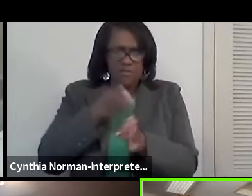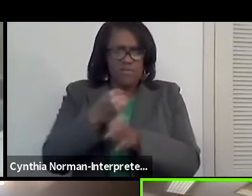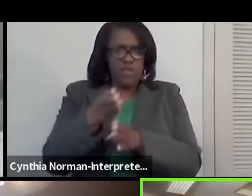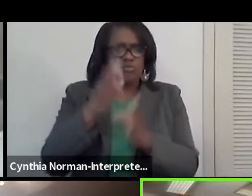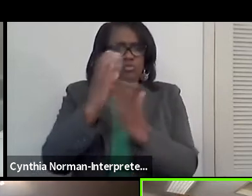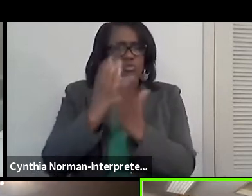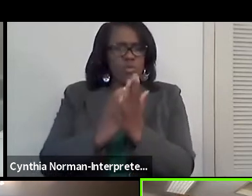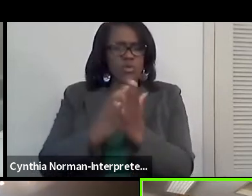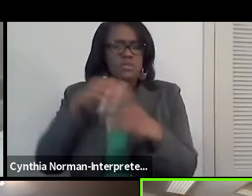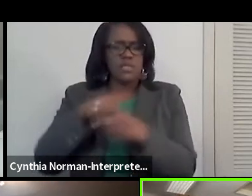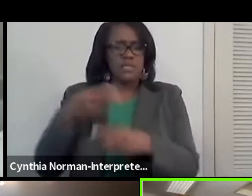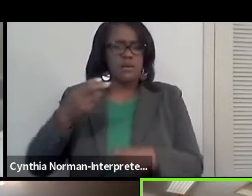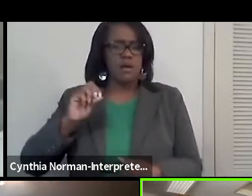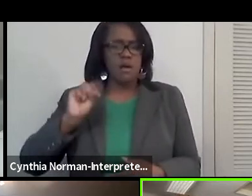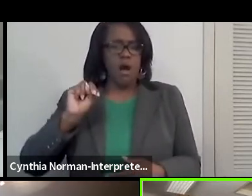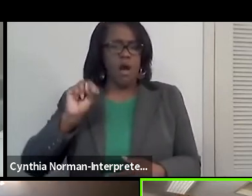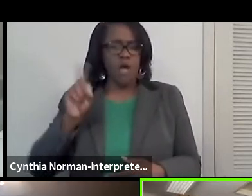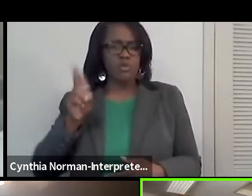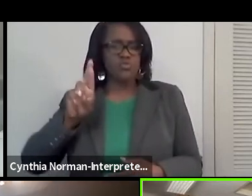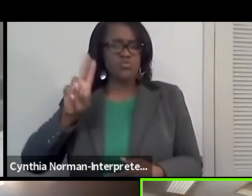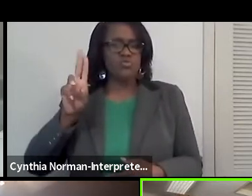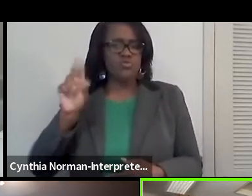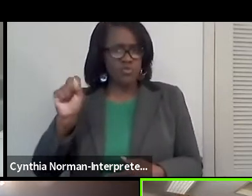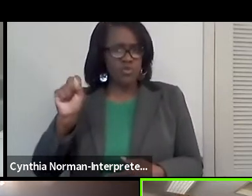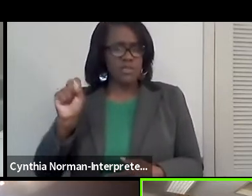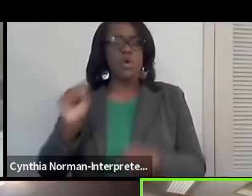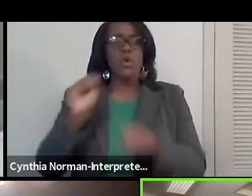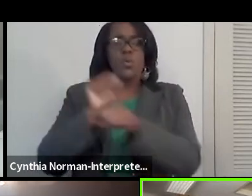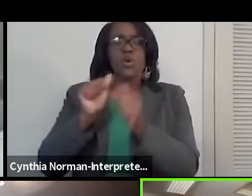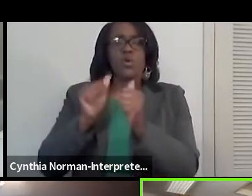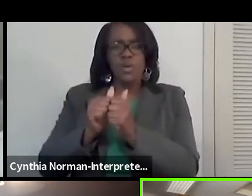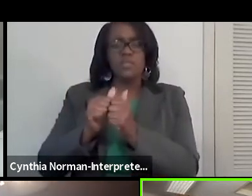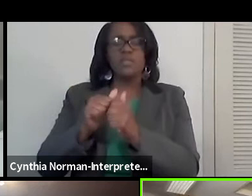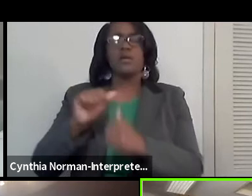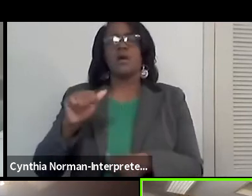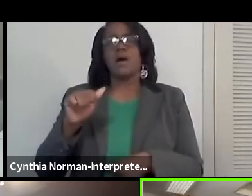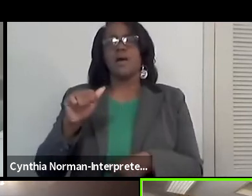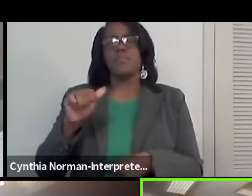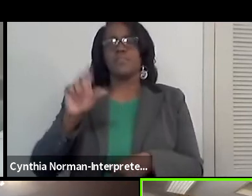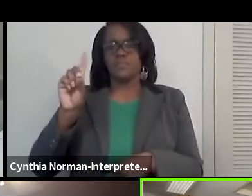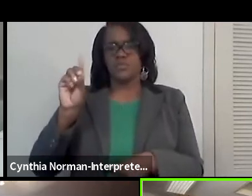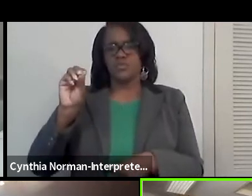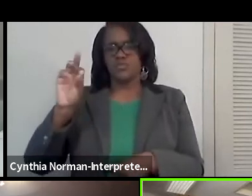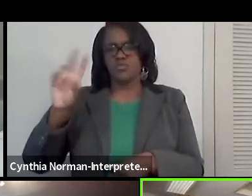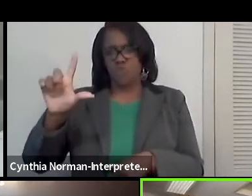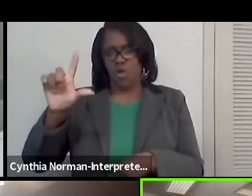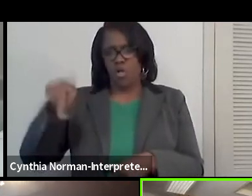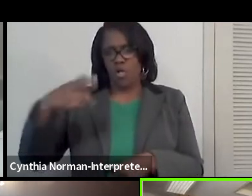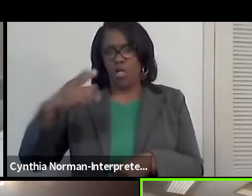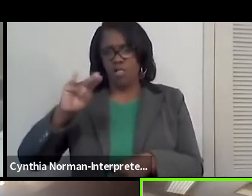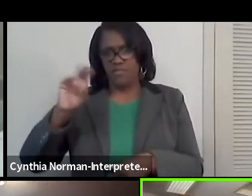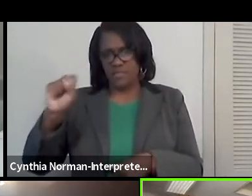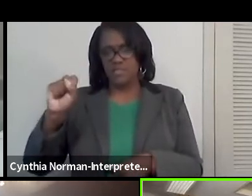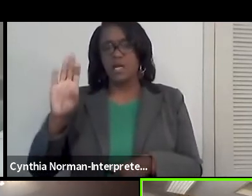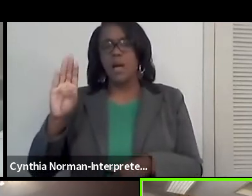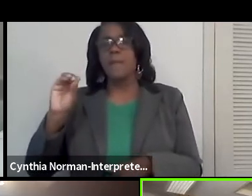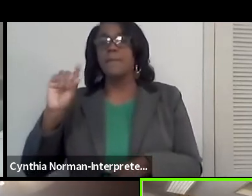in Honduras, where we did some work with coastal bottlenose dolphins. And then when I came to grad school, I sort